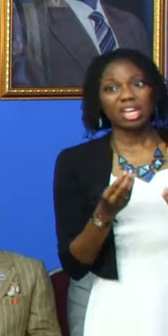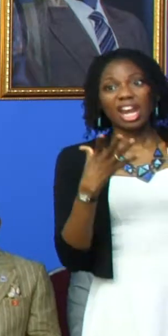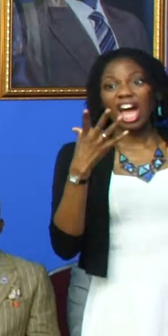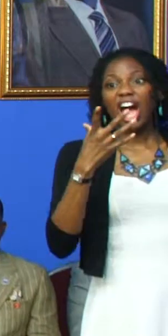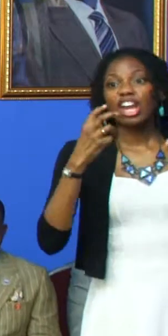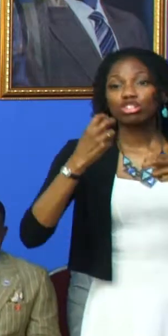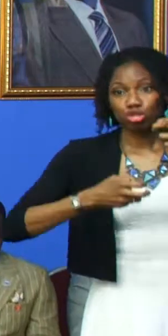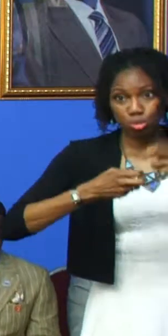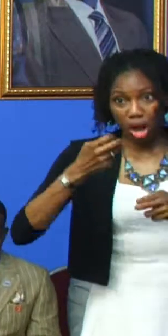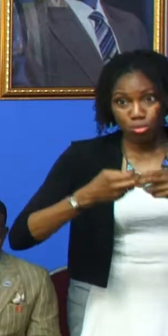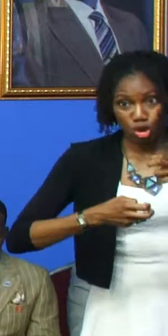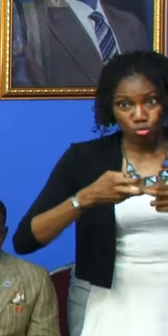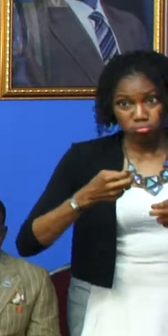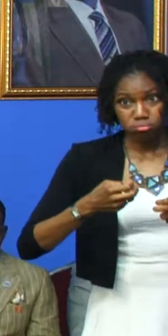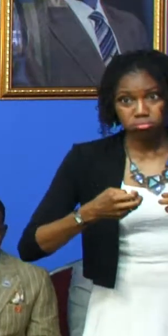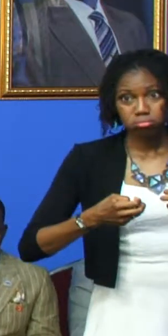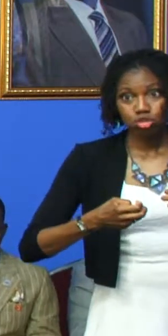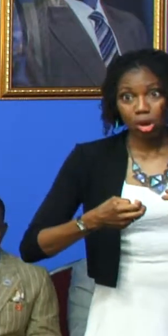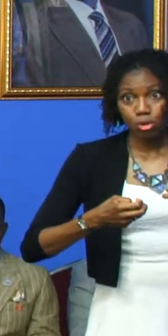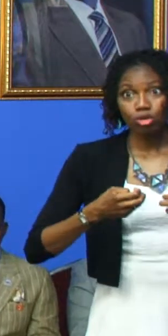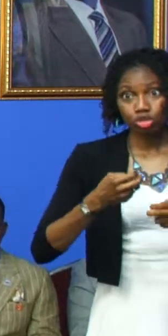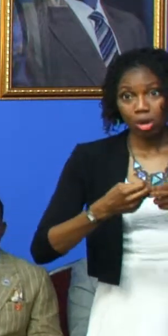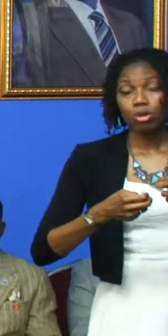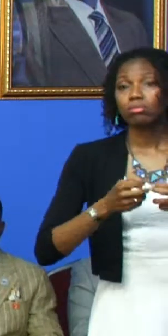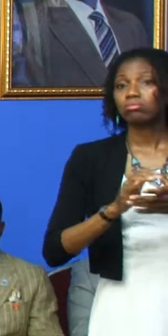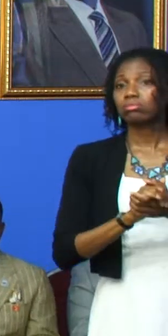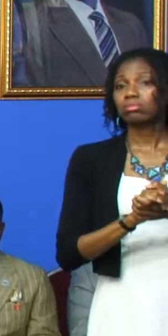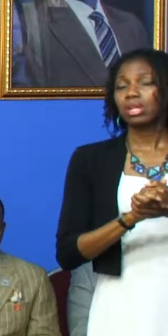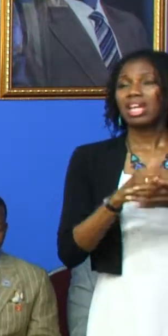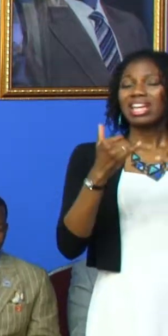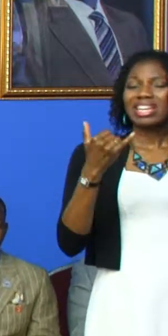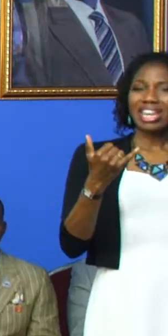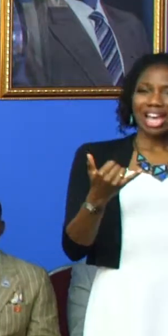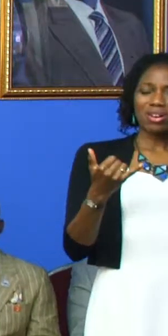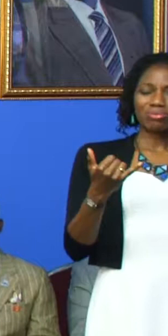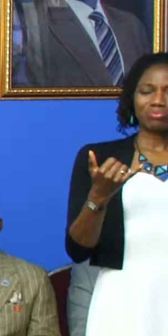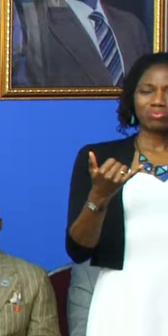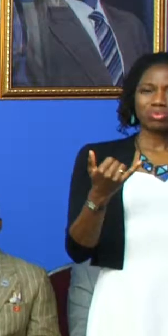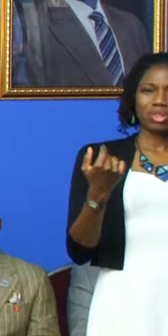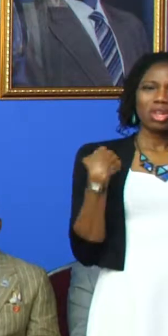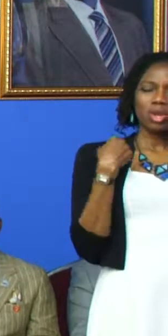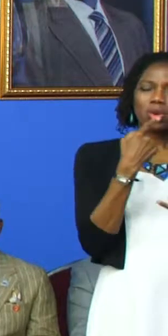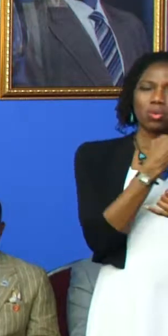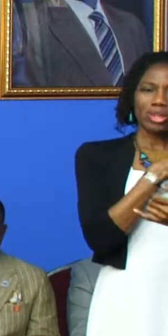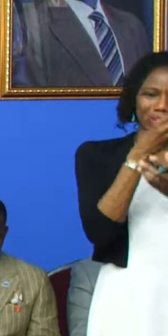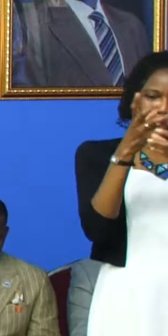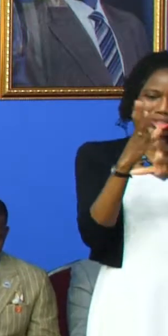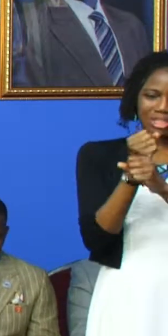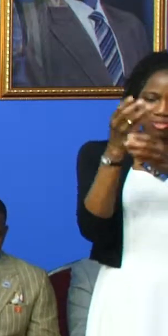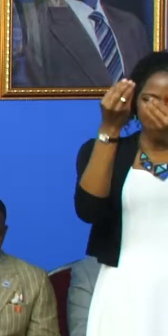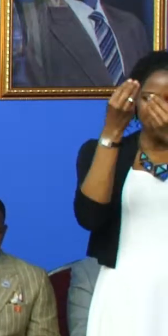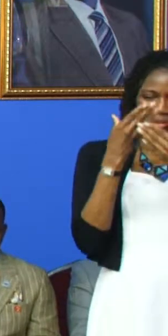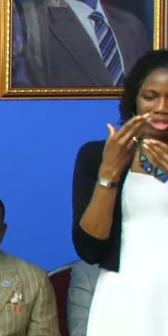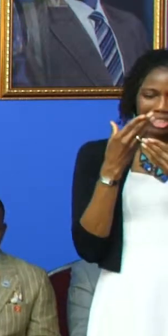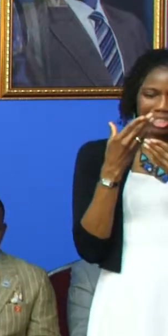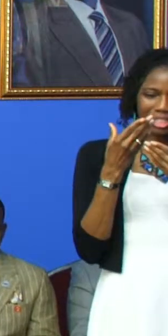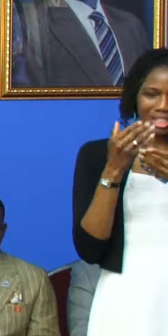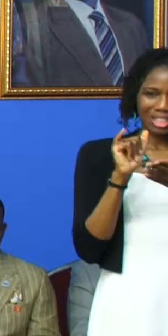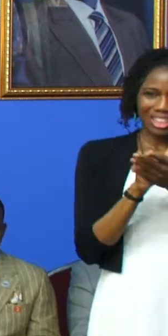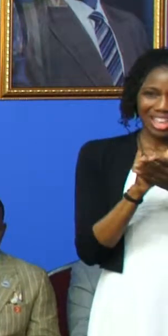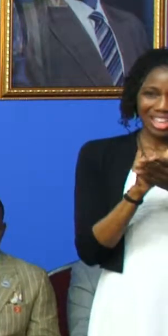but let me tell you something. We are now being told that